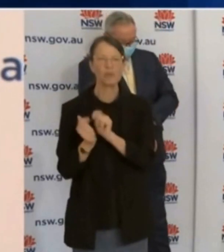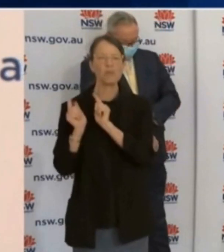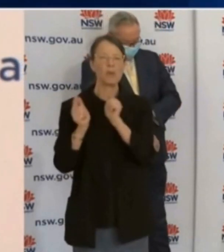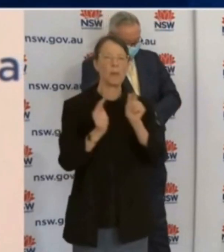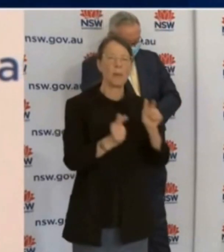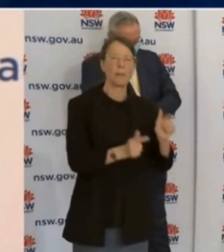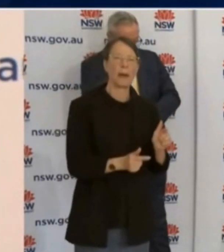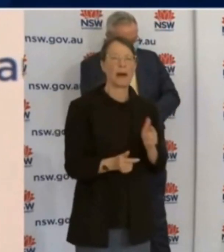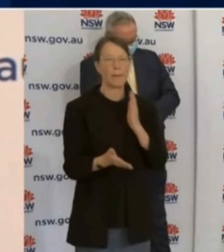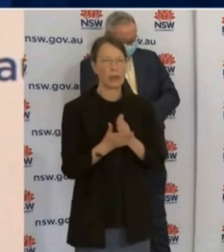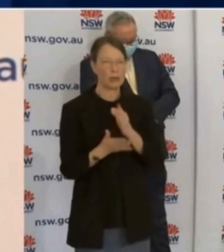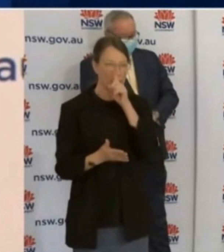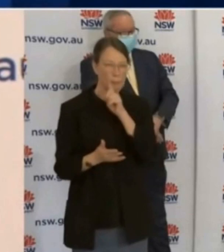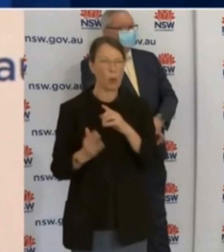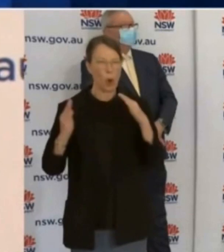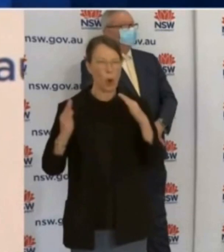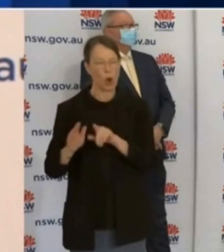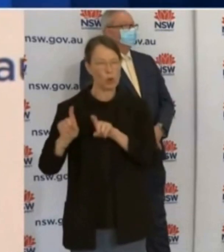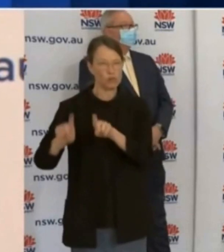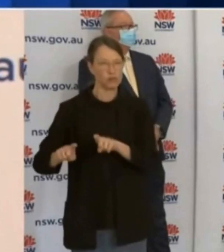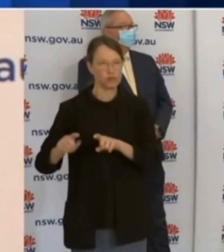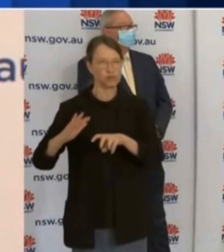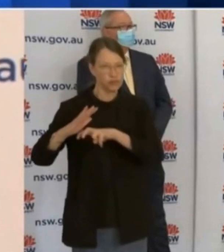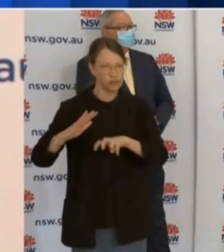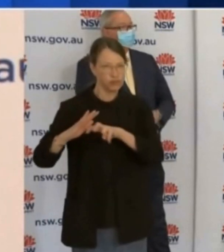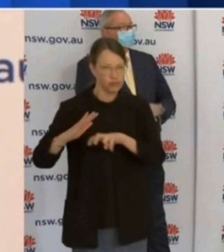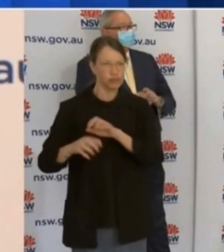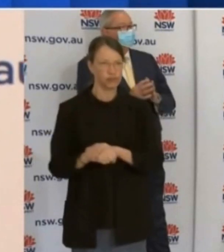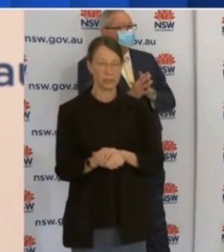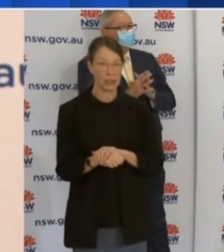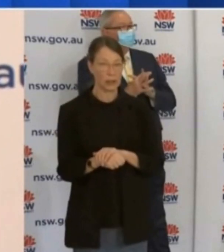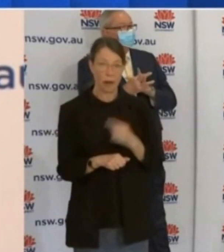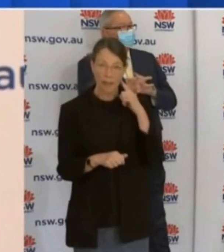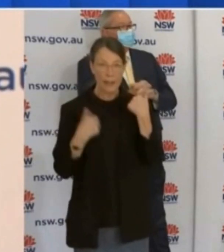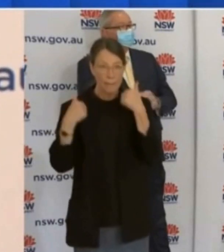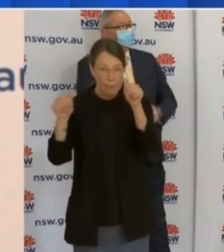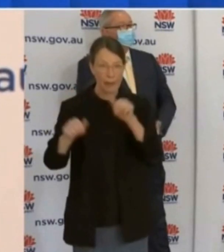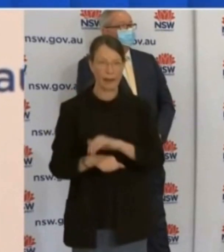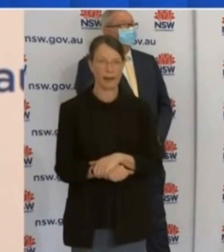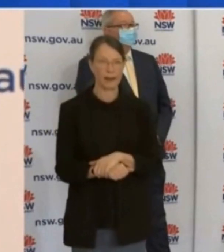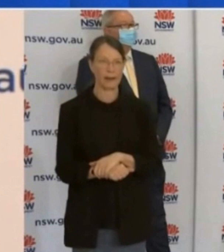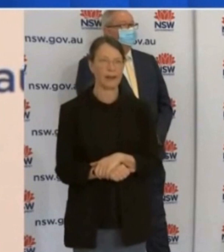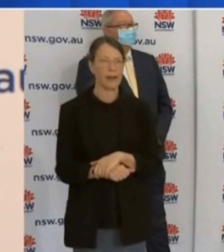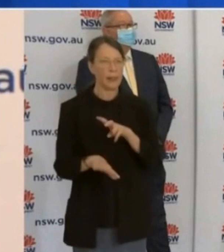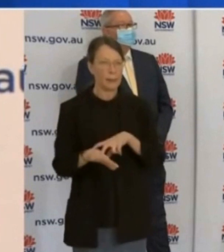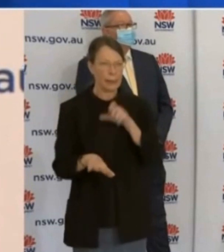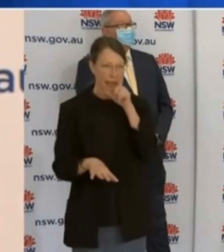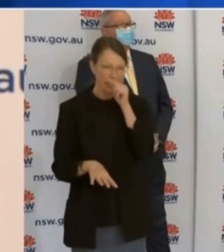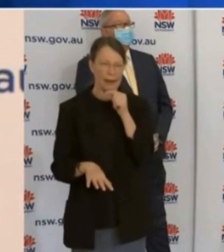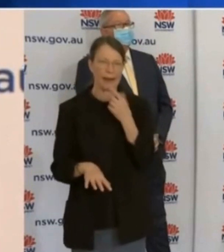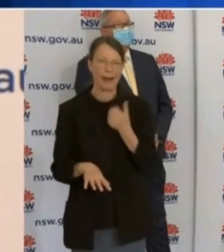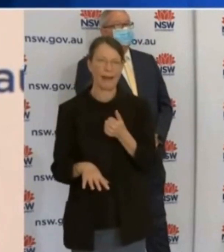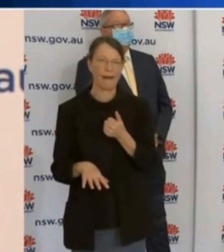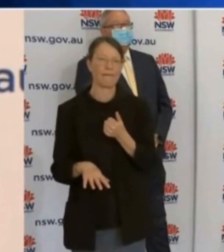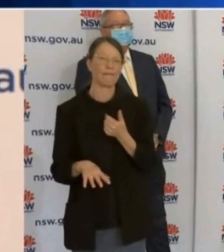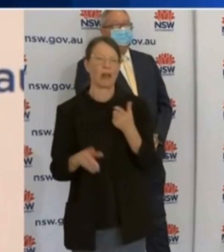Commissioner Warboys has foreshadowed, they will set up. going to Byron Bay. They will set set up checkpoints and various other things. As Deputy Commissioner